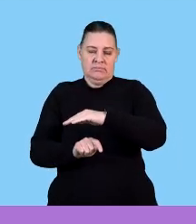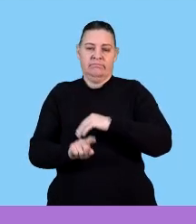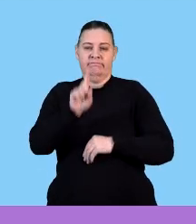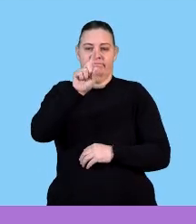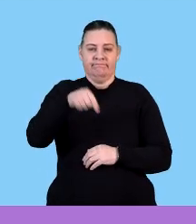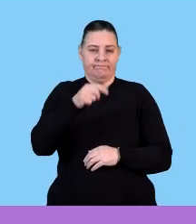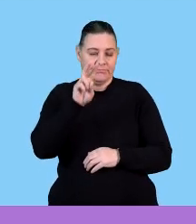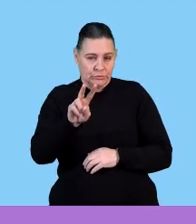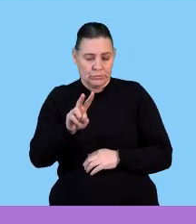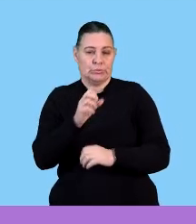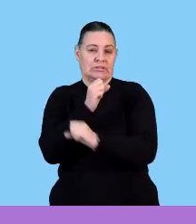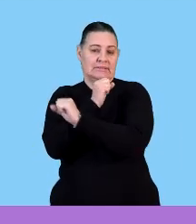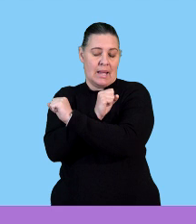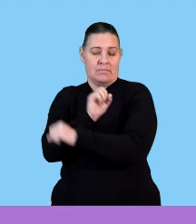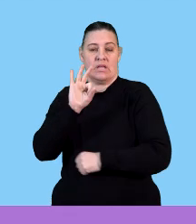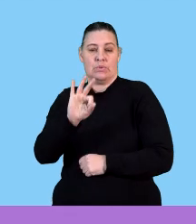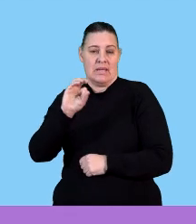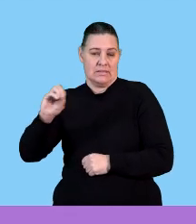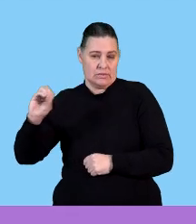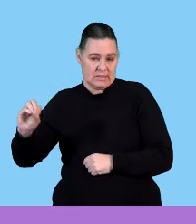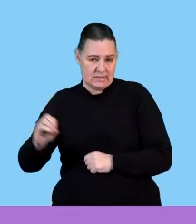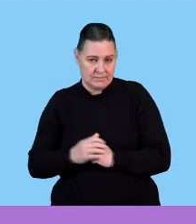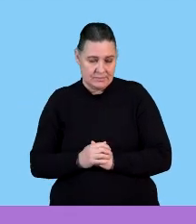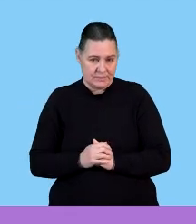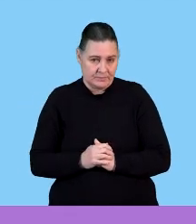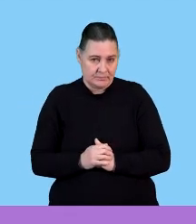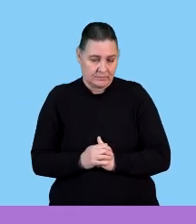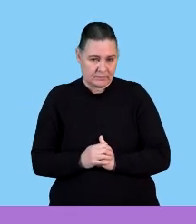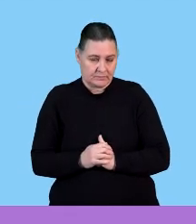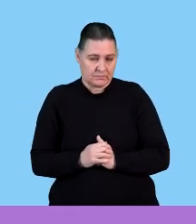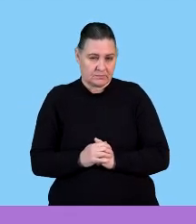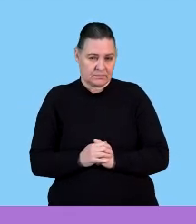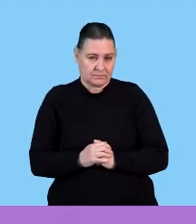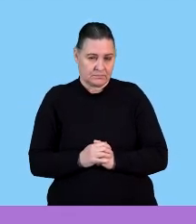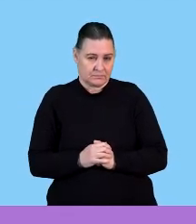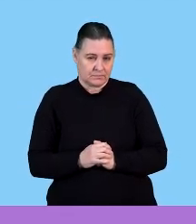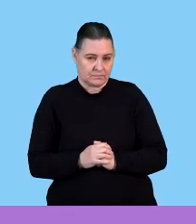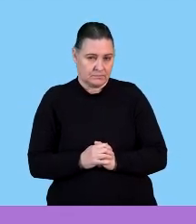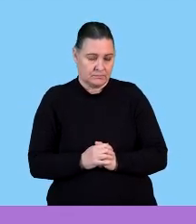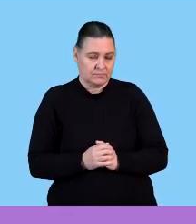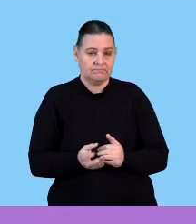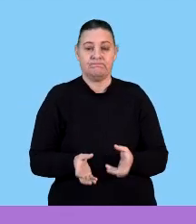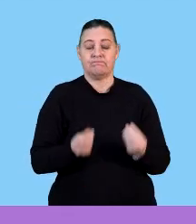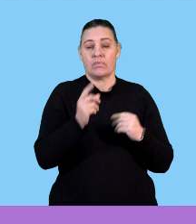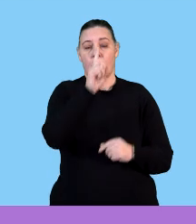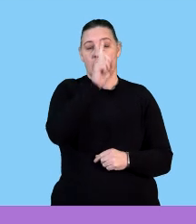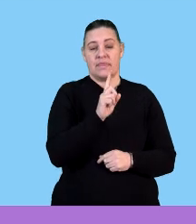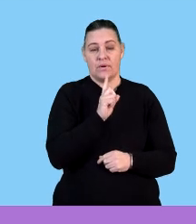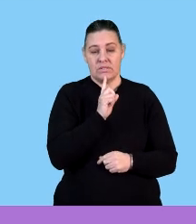divided by 1,2 multiplied by 300. All right, this gives